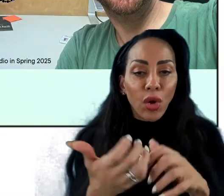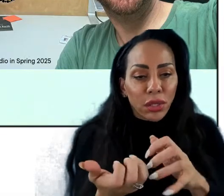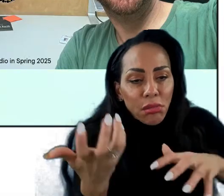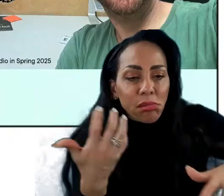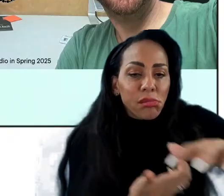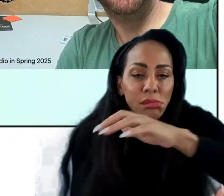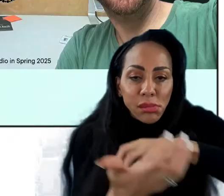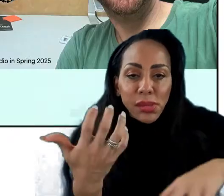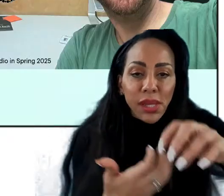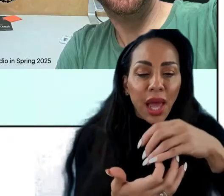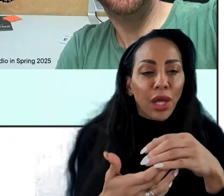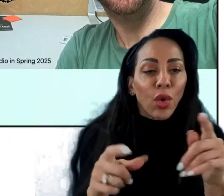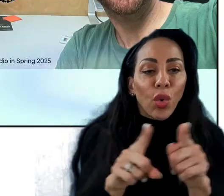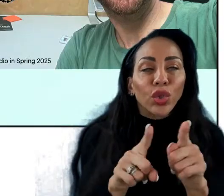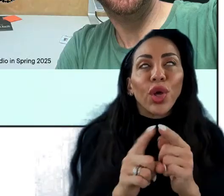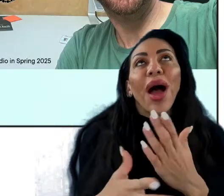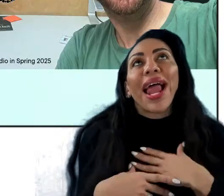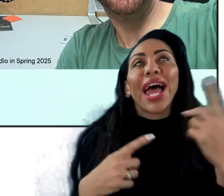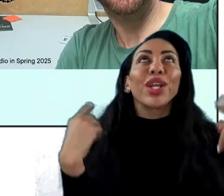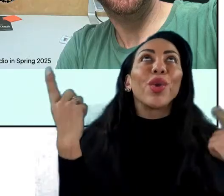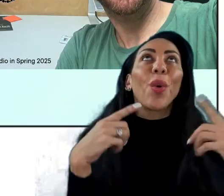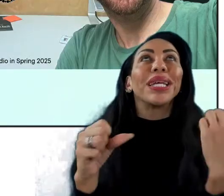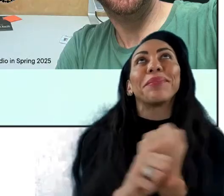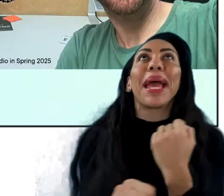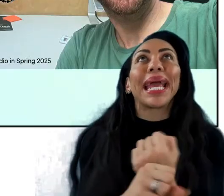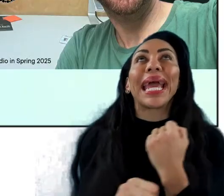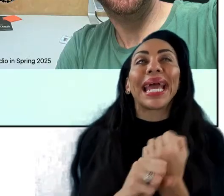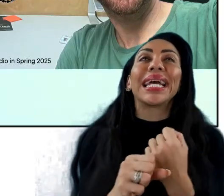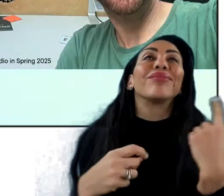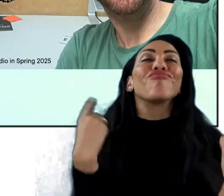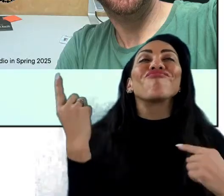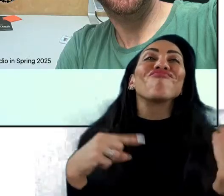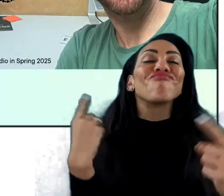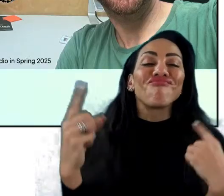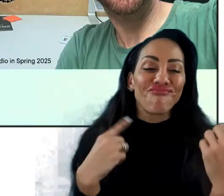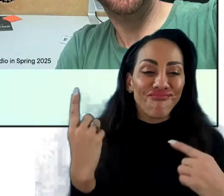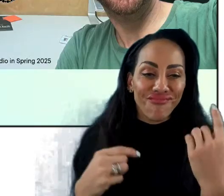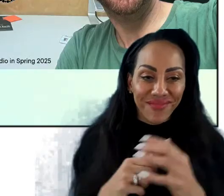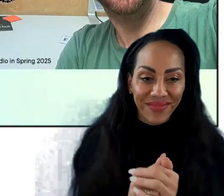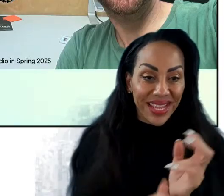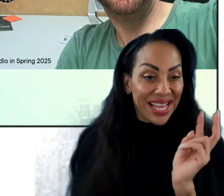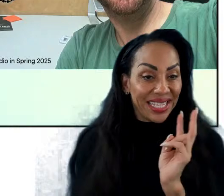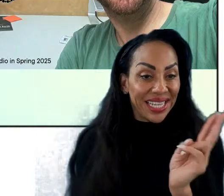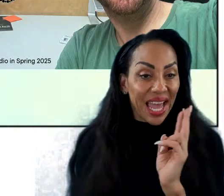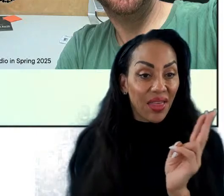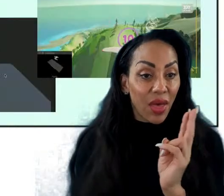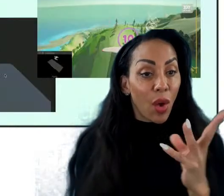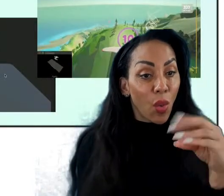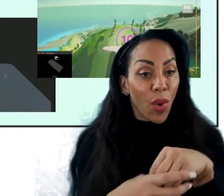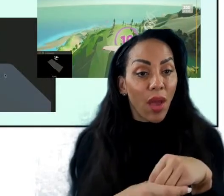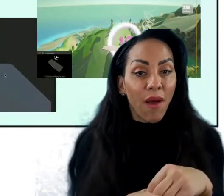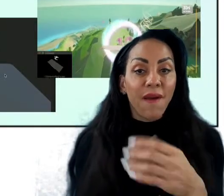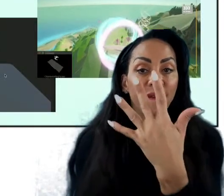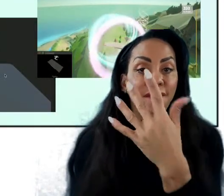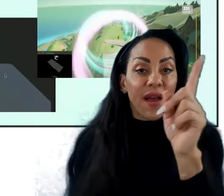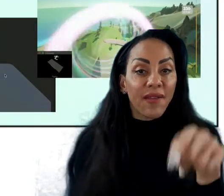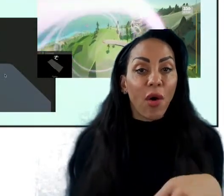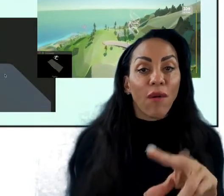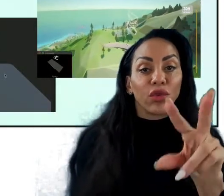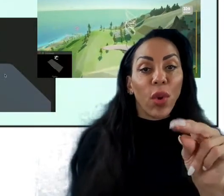general noise making. And together, we are 5 of 12.